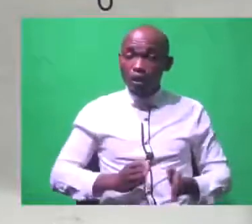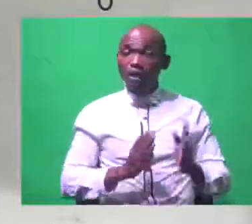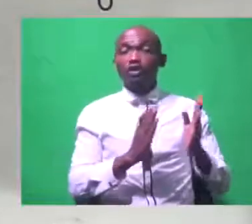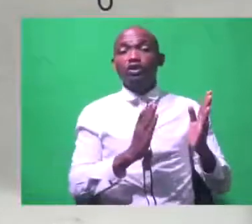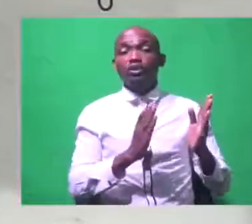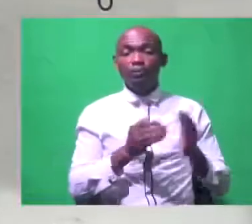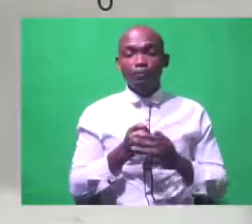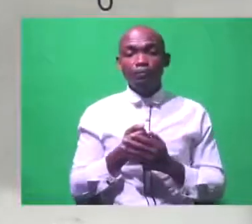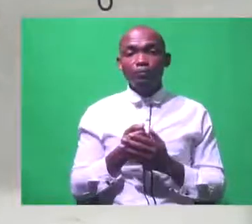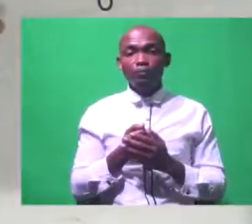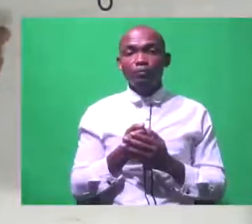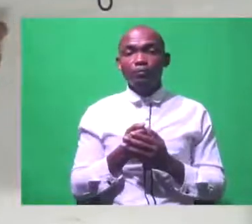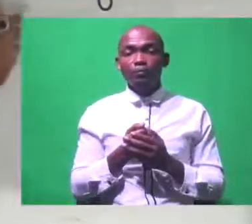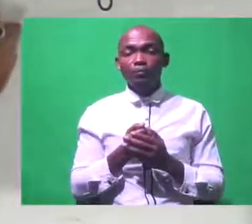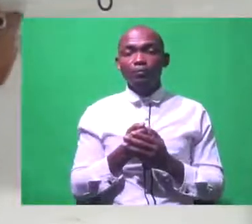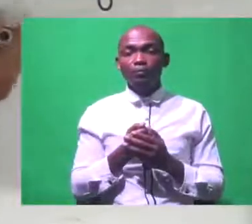production